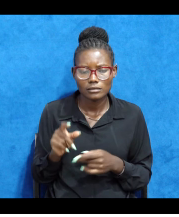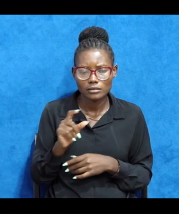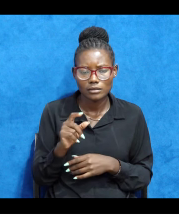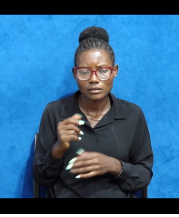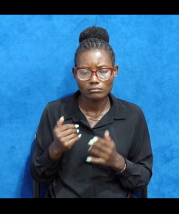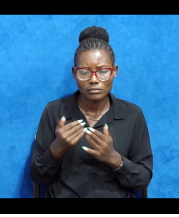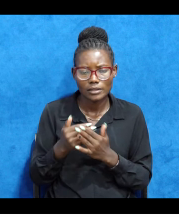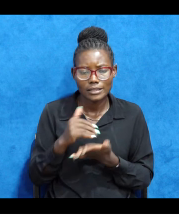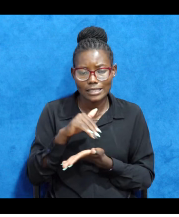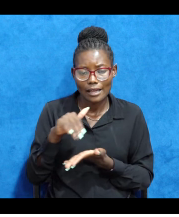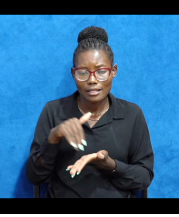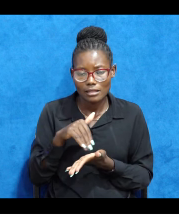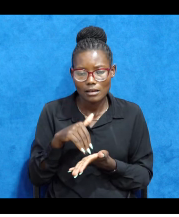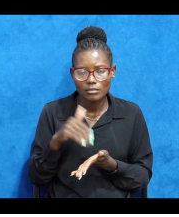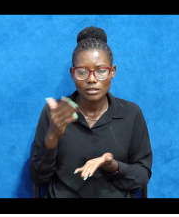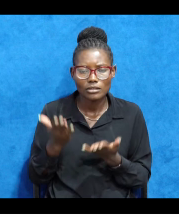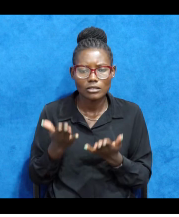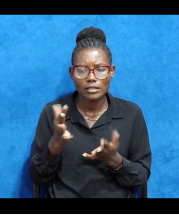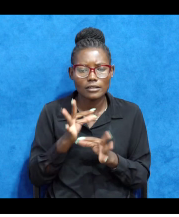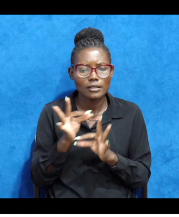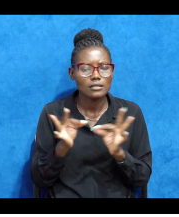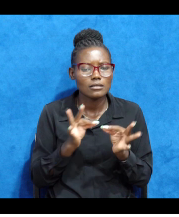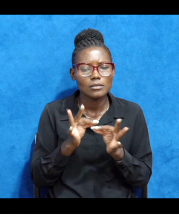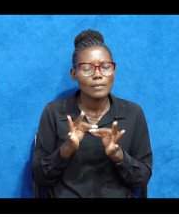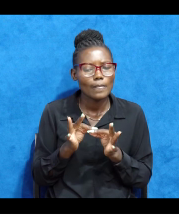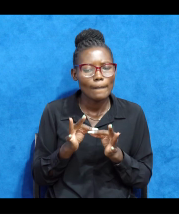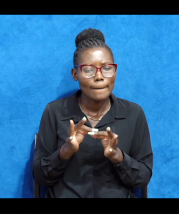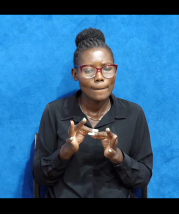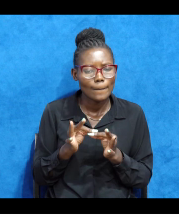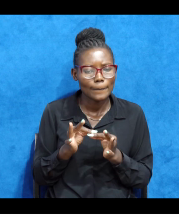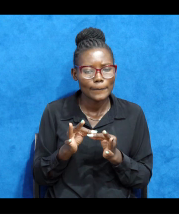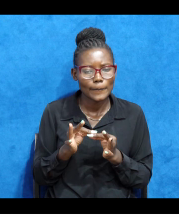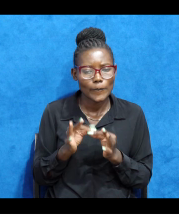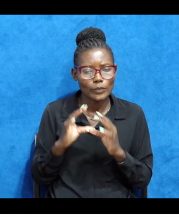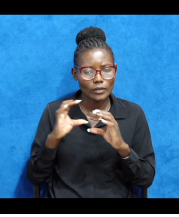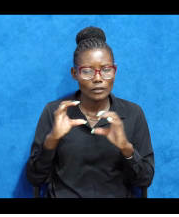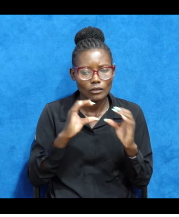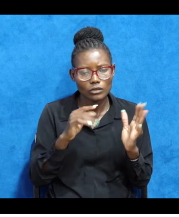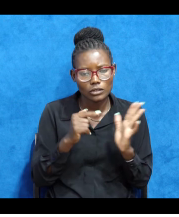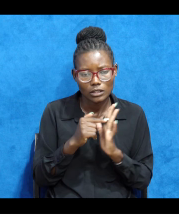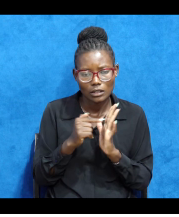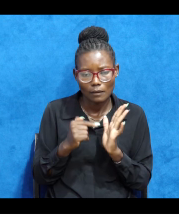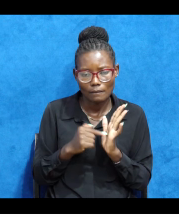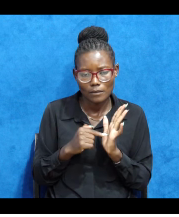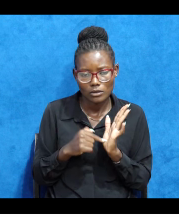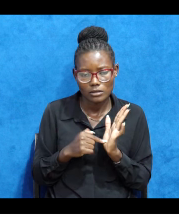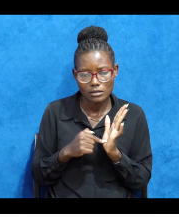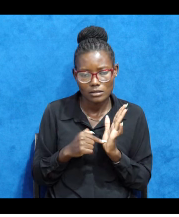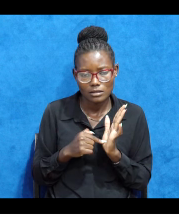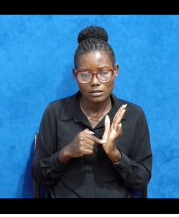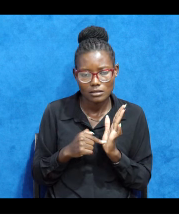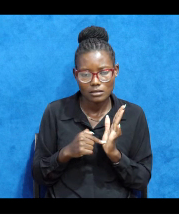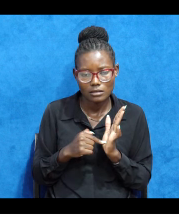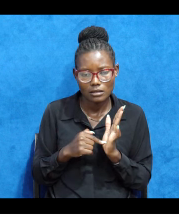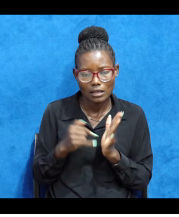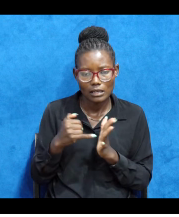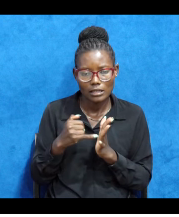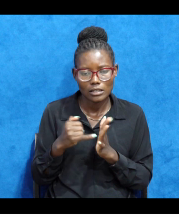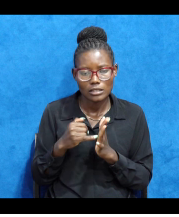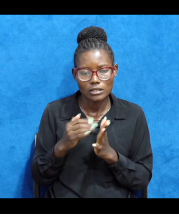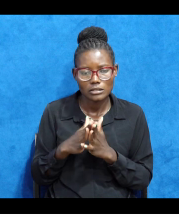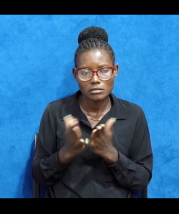to exaggerate that finish, and we get to kind of include the double knee bend in this movement while cutting out the first pull. So we're kind